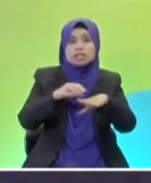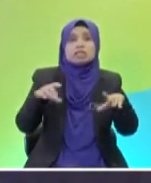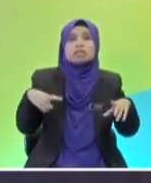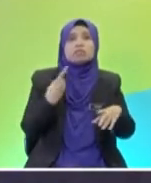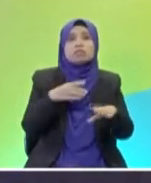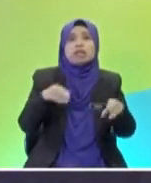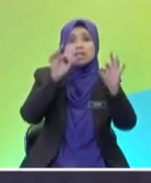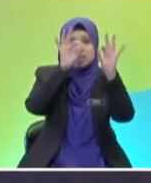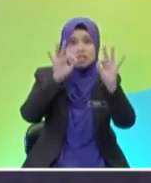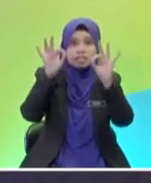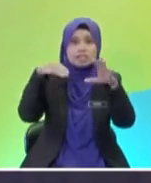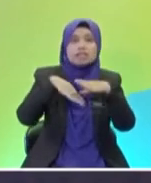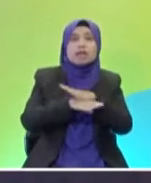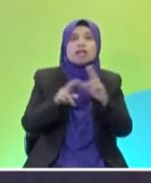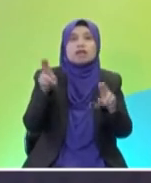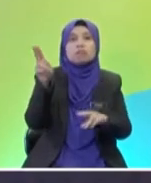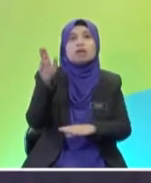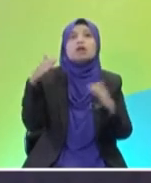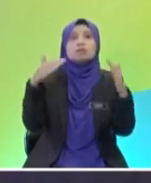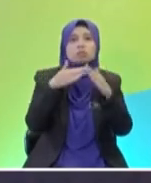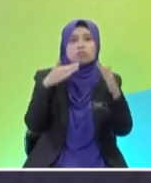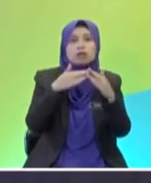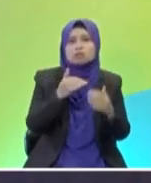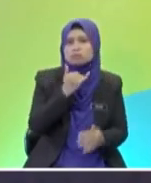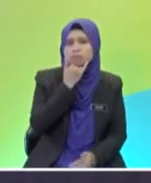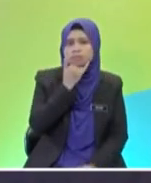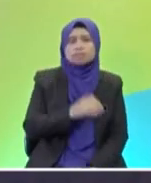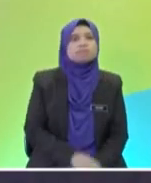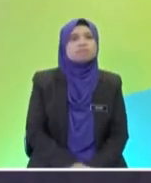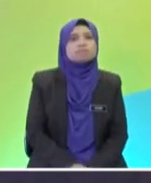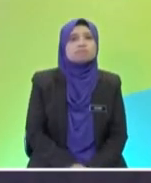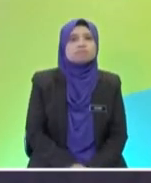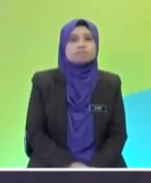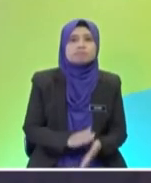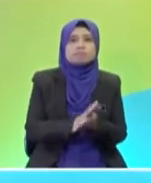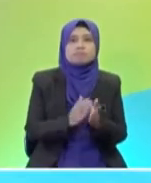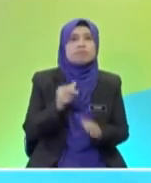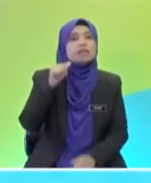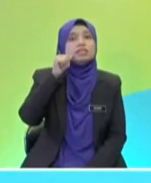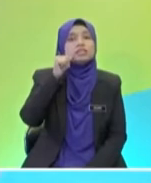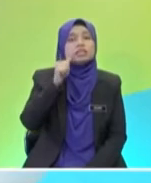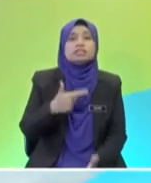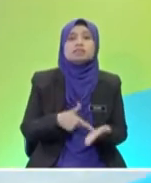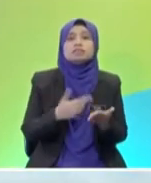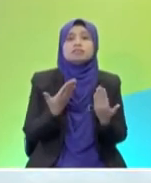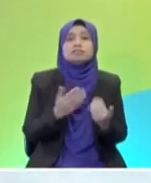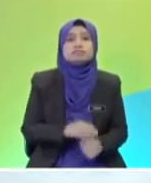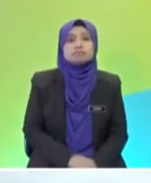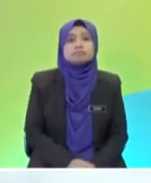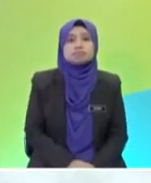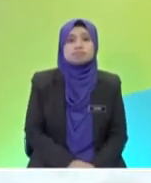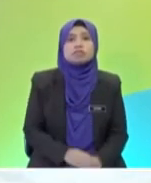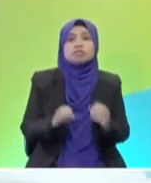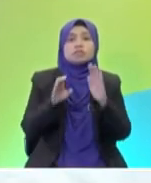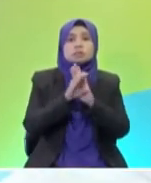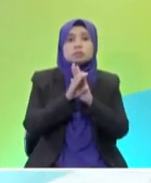know? You have seen that, right? I've seen that, that's ornaments. Okay, now anyone else want to try other than that? Yes, Arisha, again? The